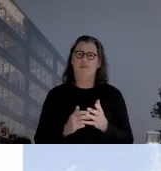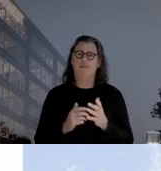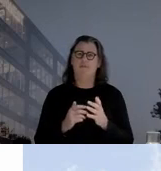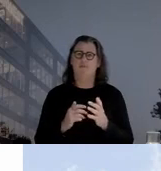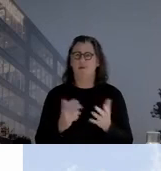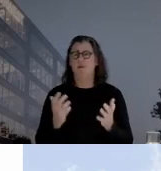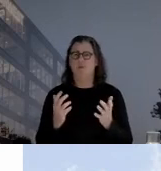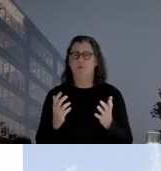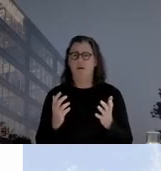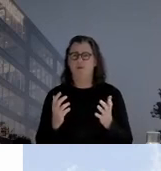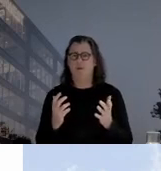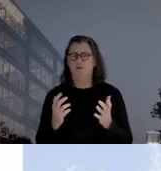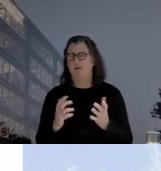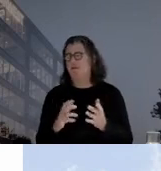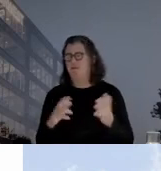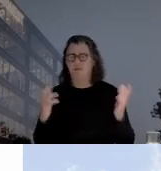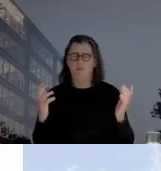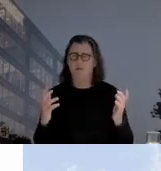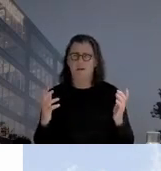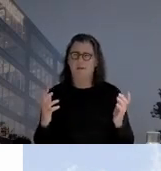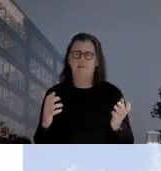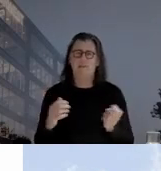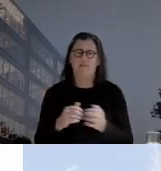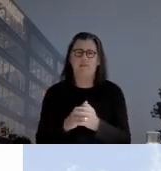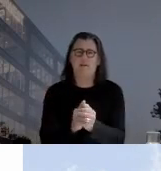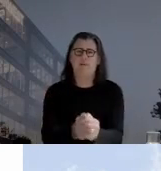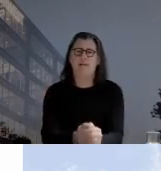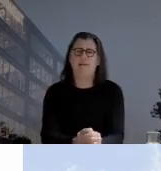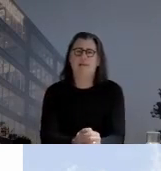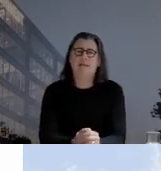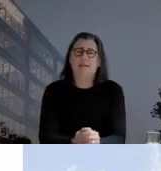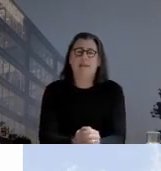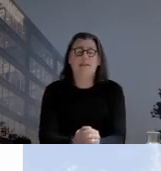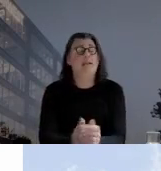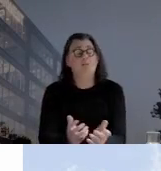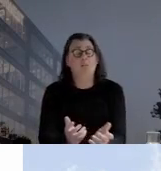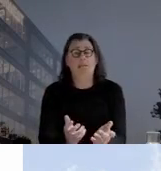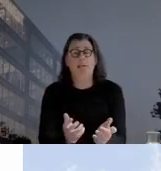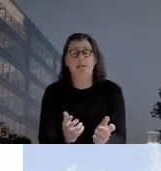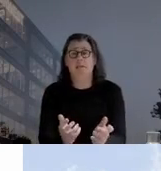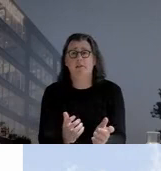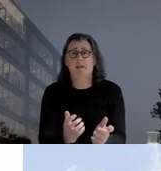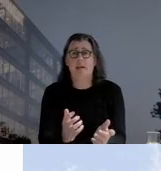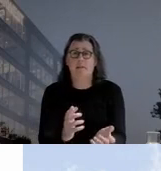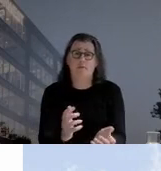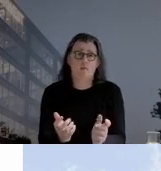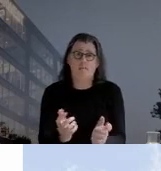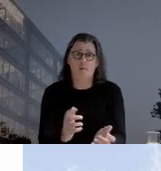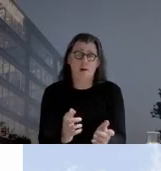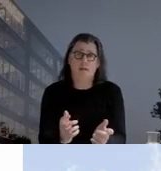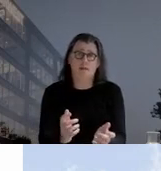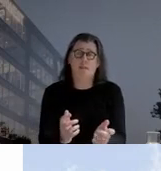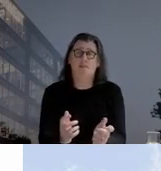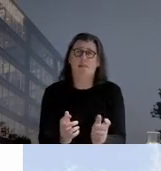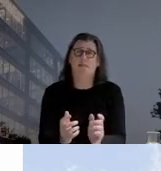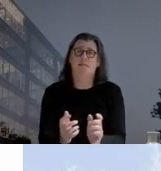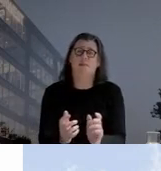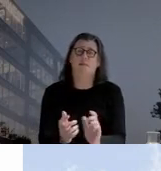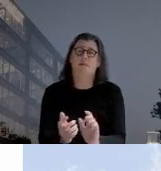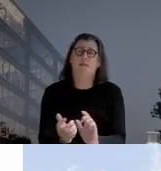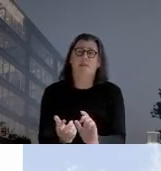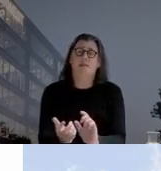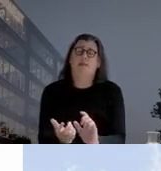for office window wall ratios is somewhere around 70-75%. Interestingly, in the UK, the norm is more like